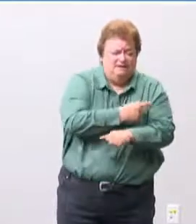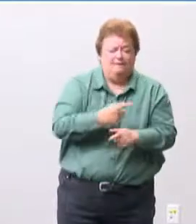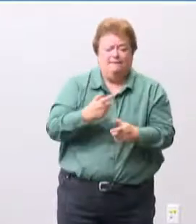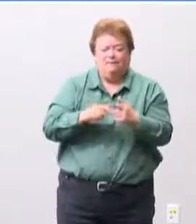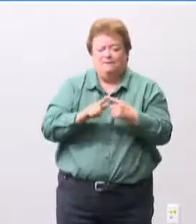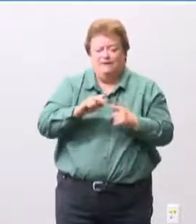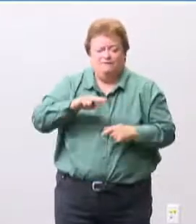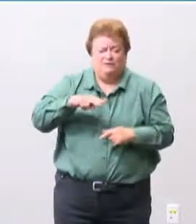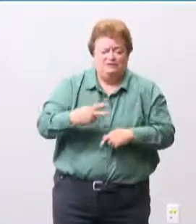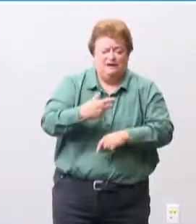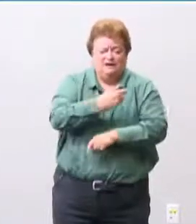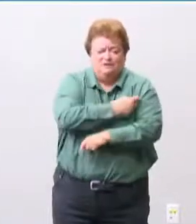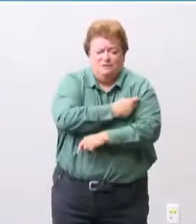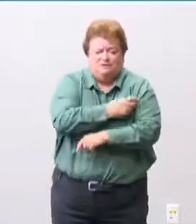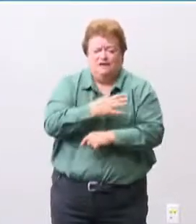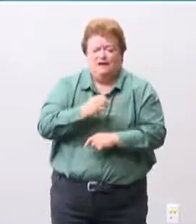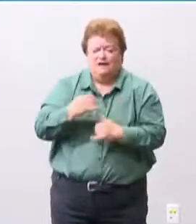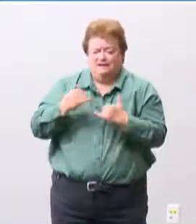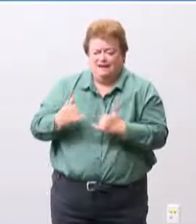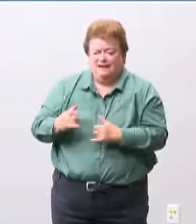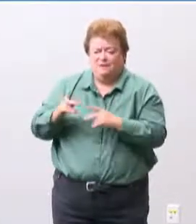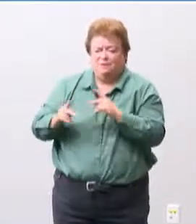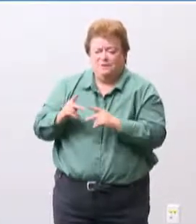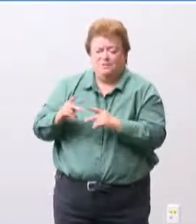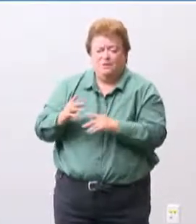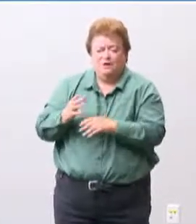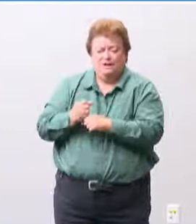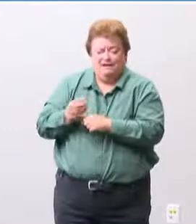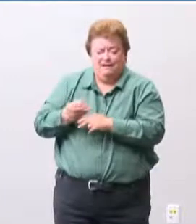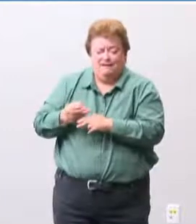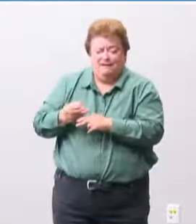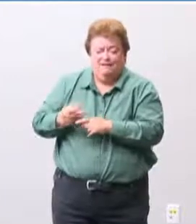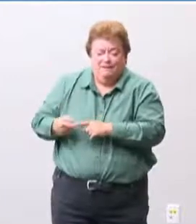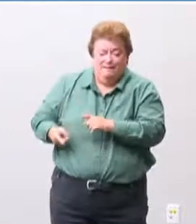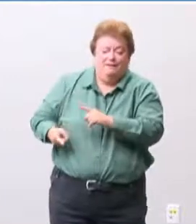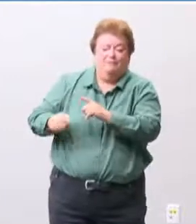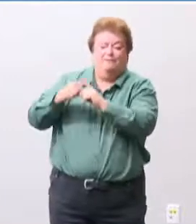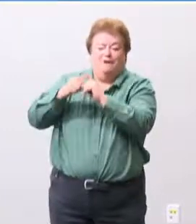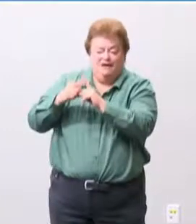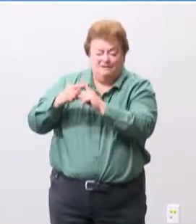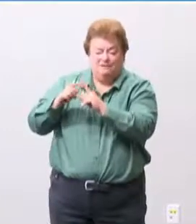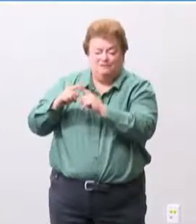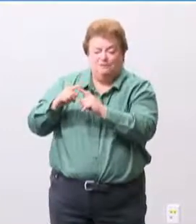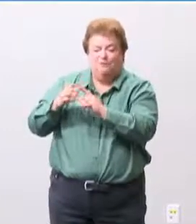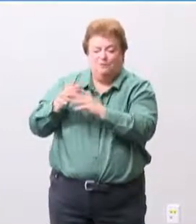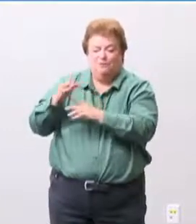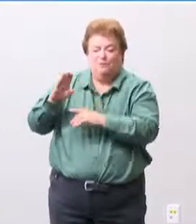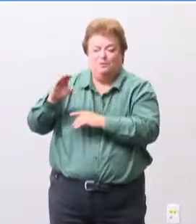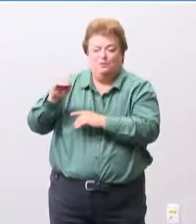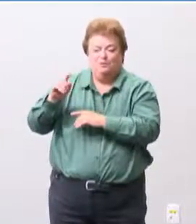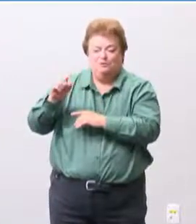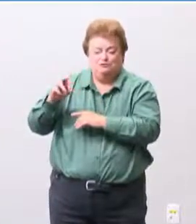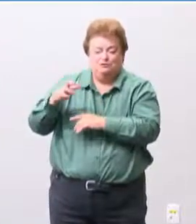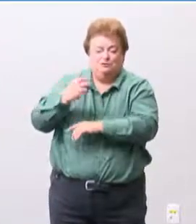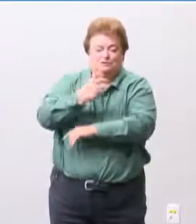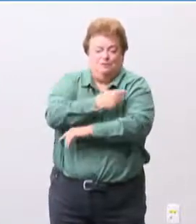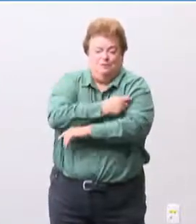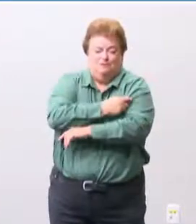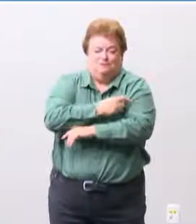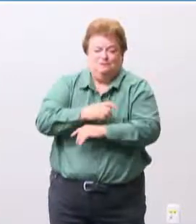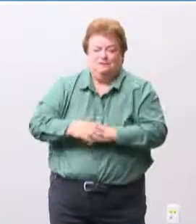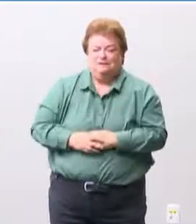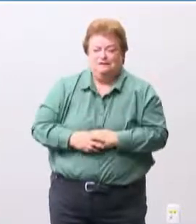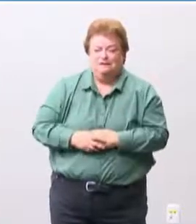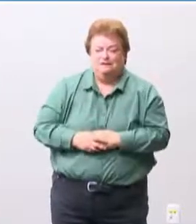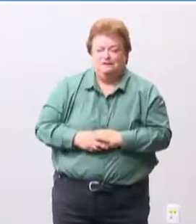dose, and certain groups of people are now enhancing their existing protection through a booster dose of COVID-19